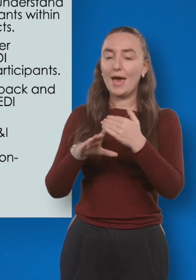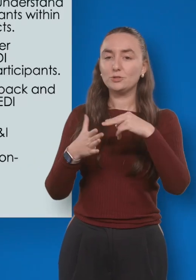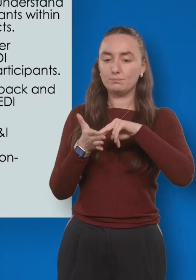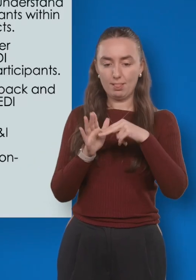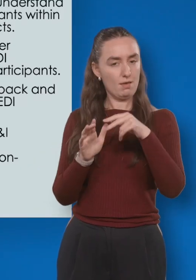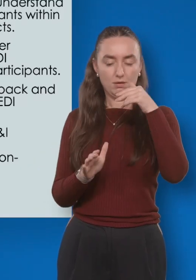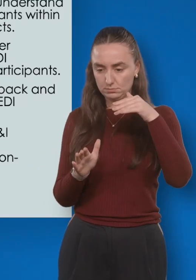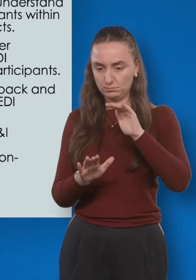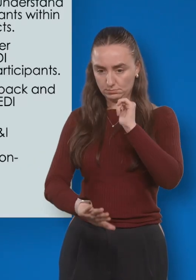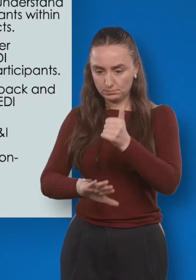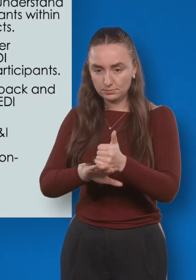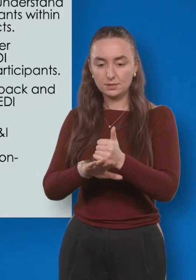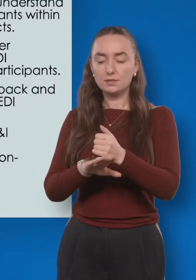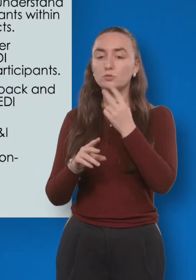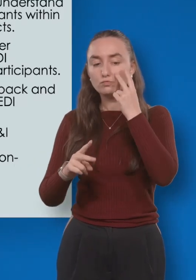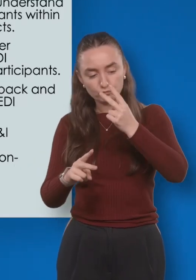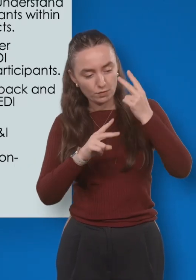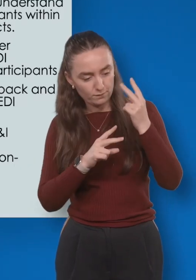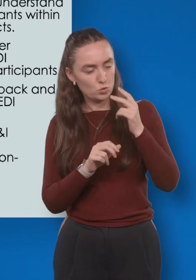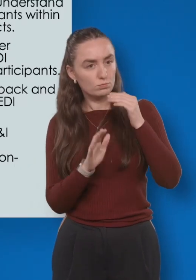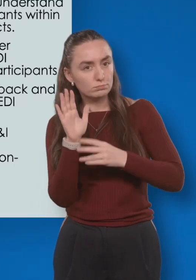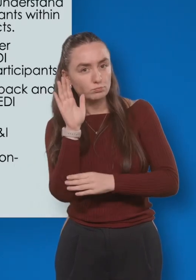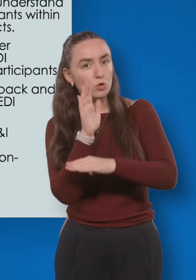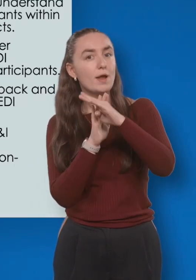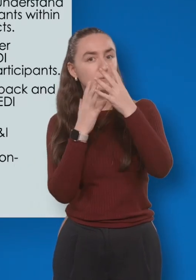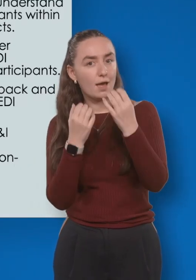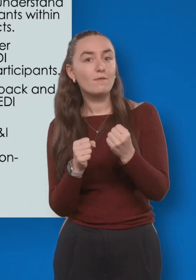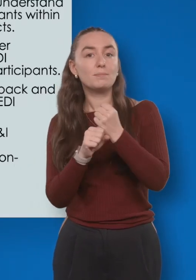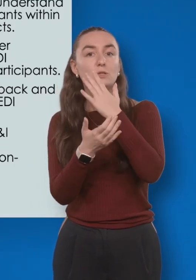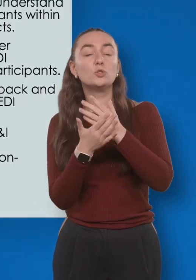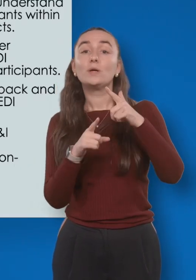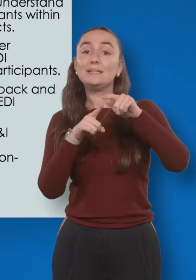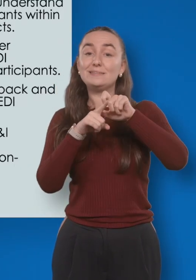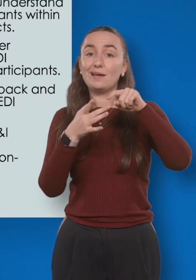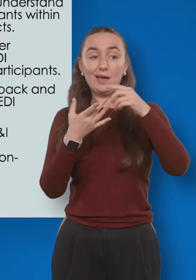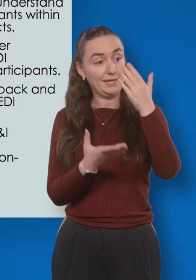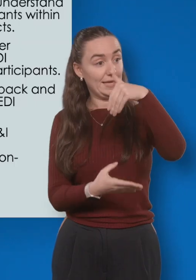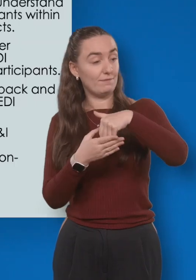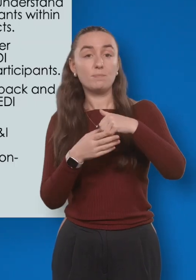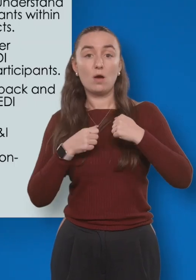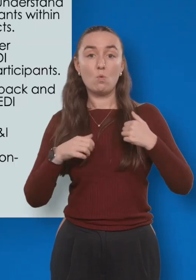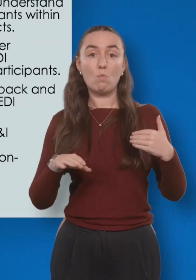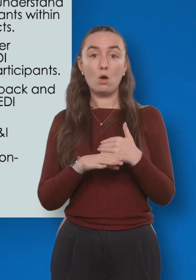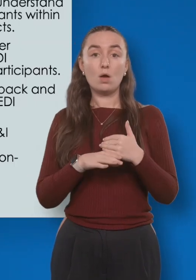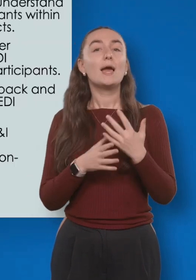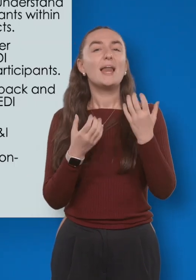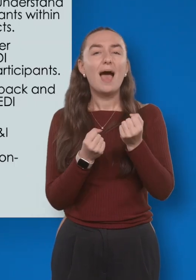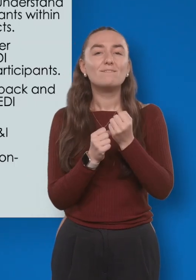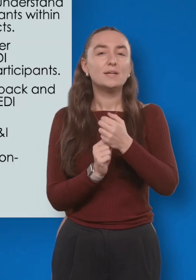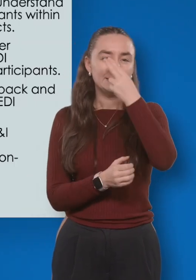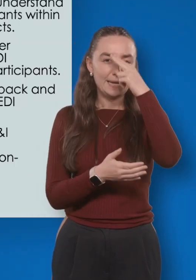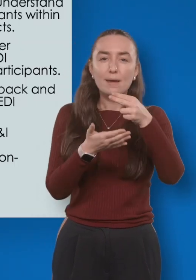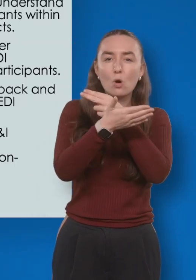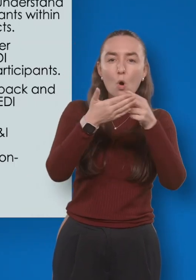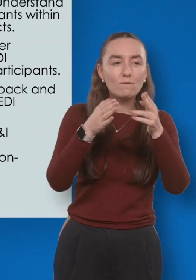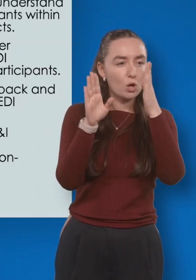progress regularly and just to monitor that we are embedding EDI in everything that we do. We do collect anonymous demographic data to try and